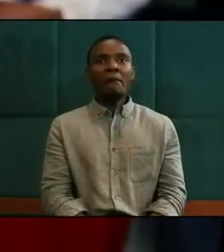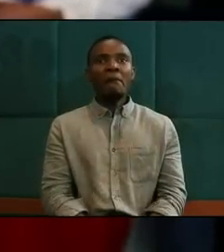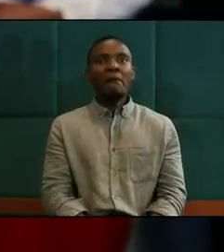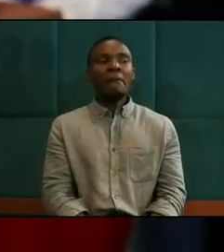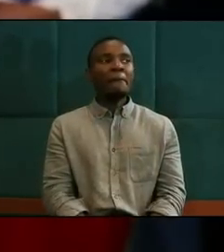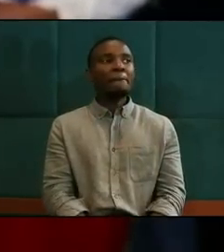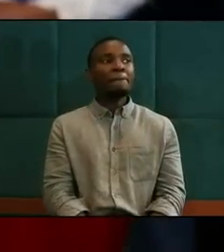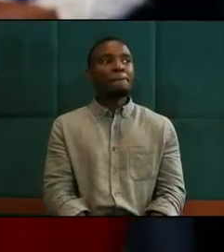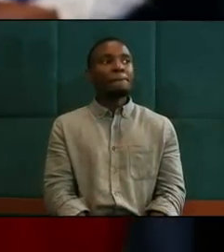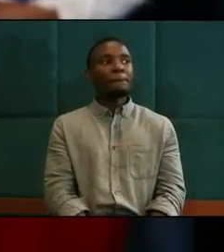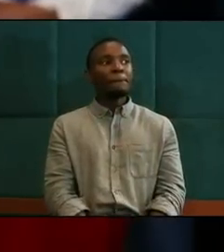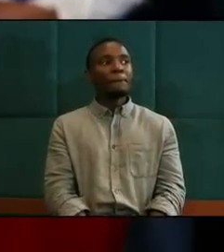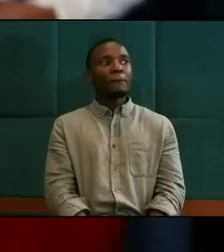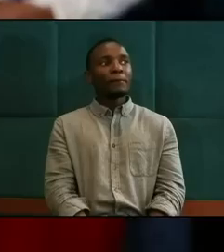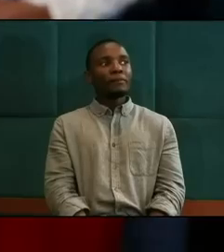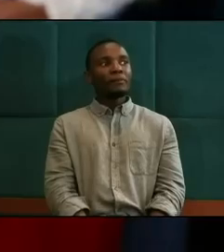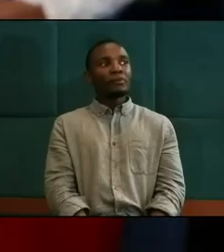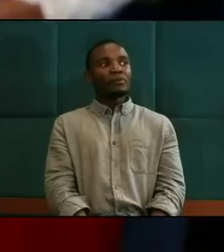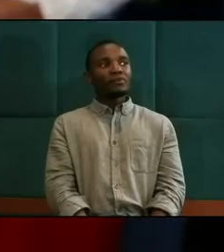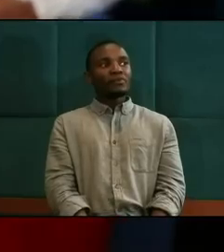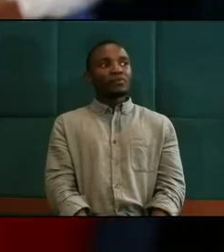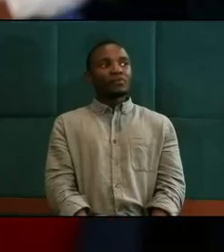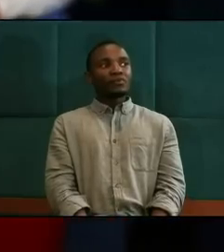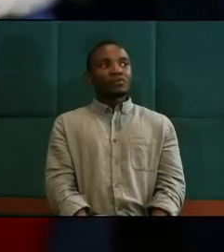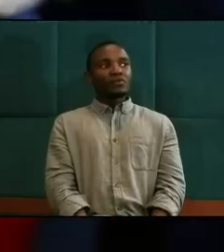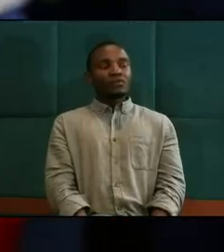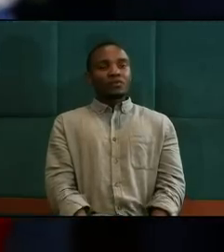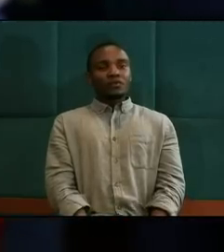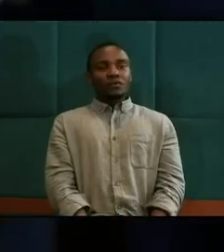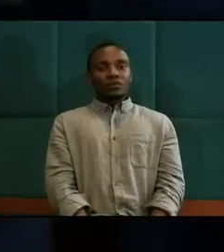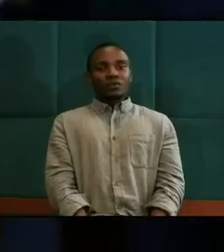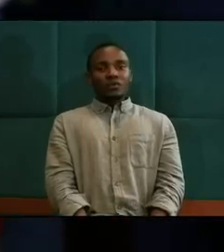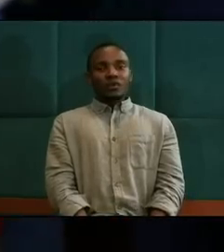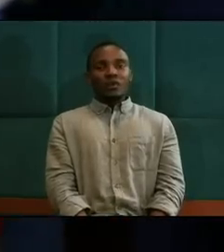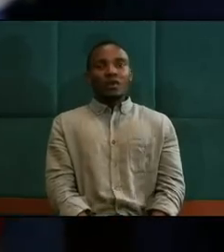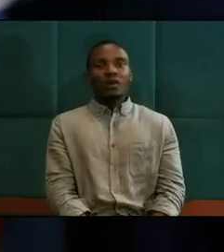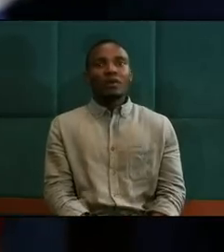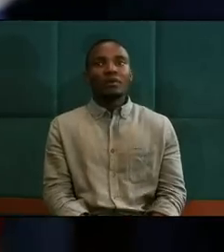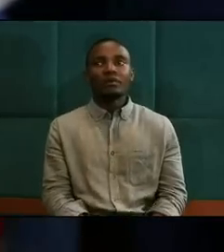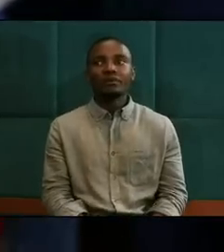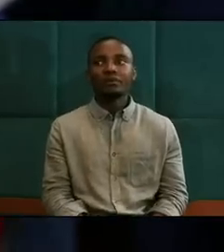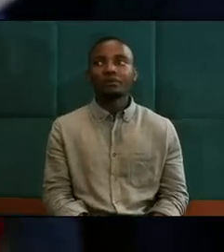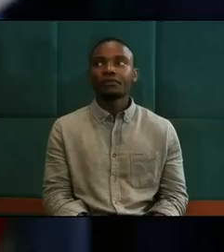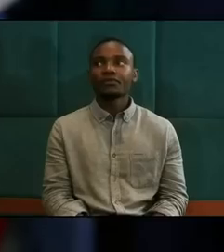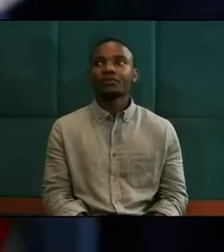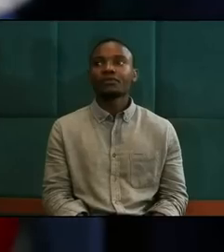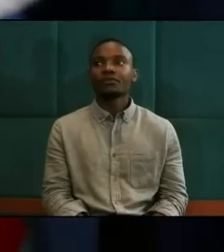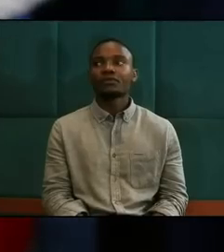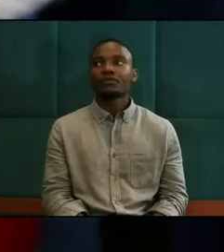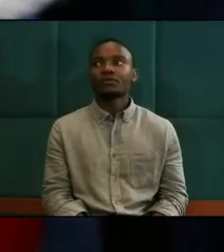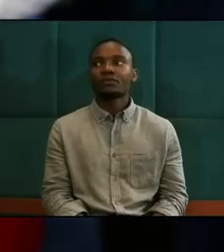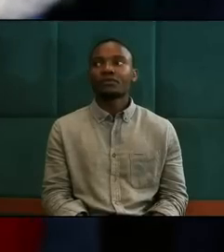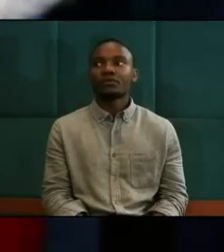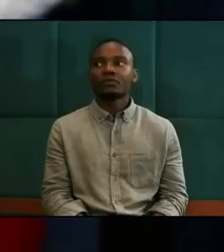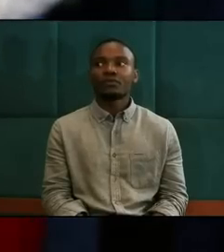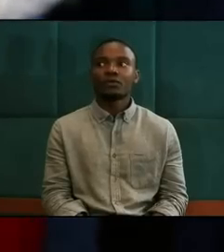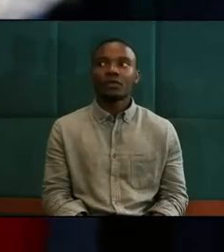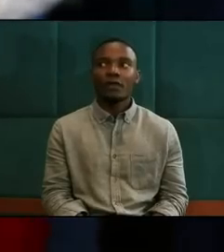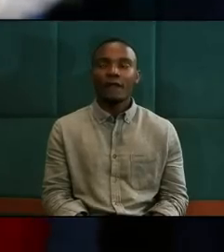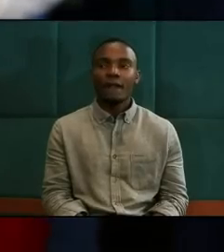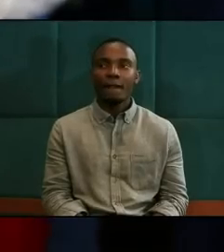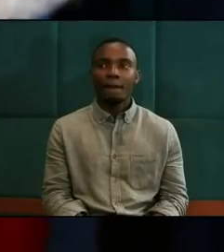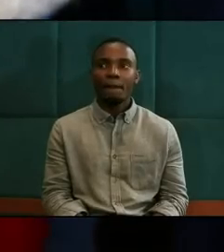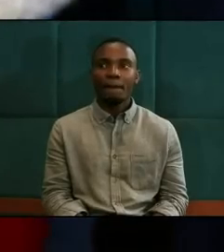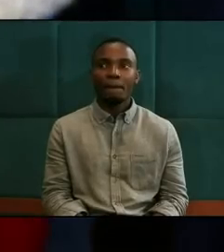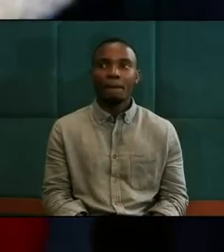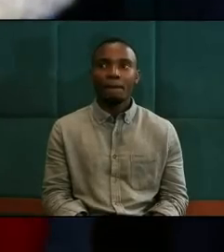giving up. I'm not giving up. I'm not giving up. I'm not giving up. I'm not giving up. He's on my back, but I'm not giving up.